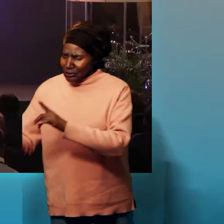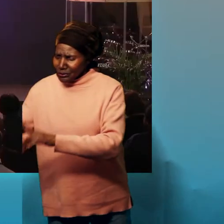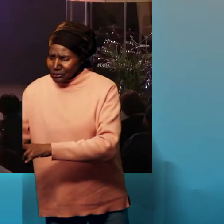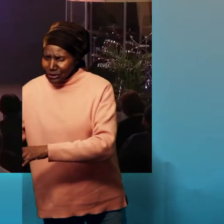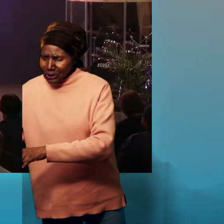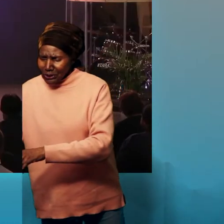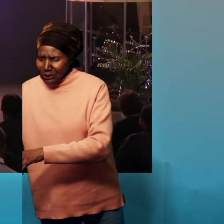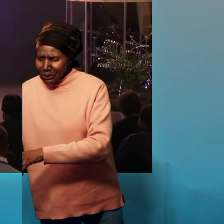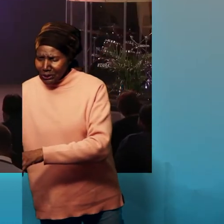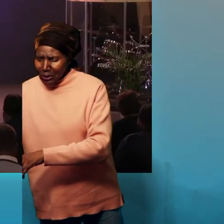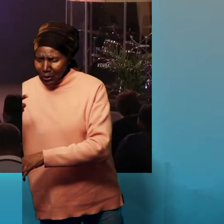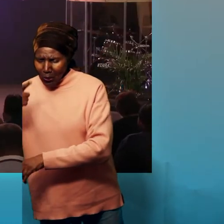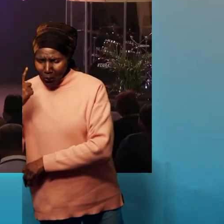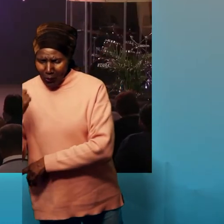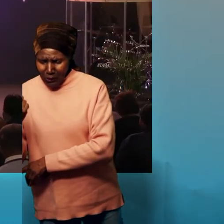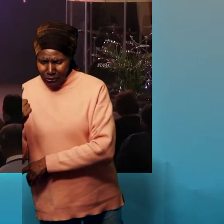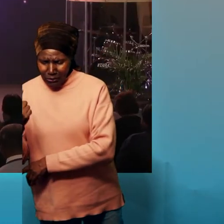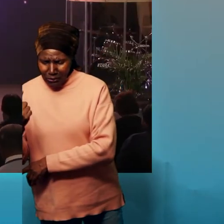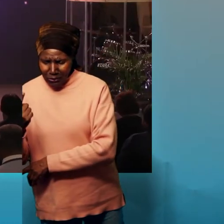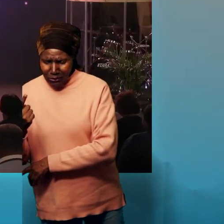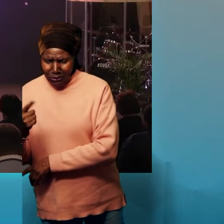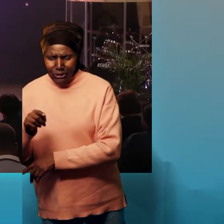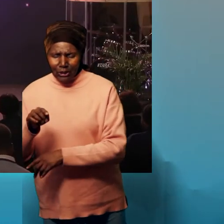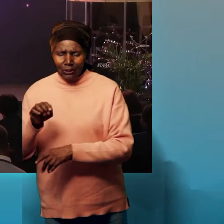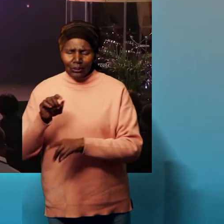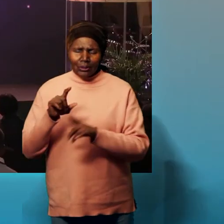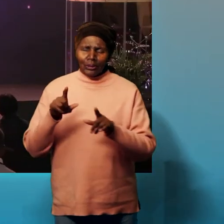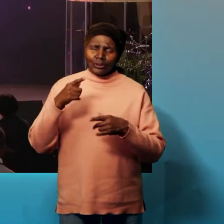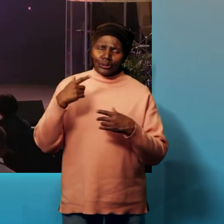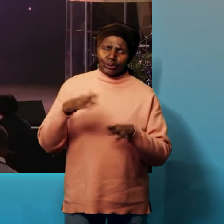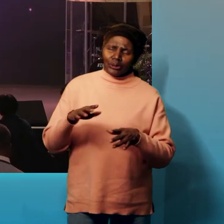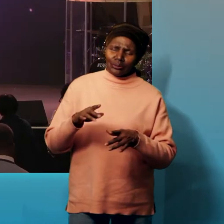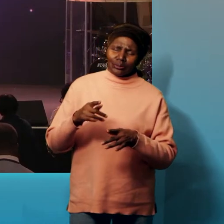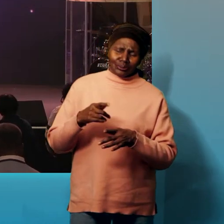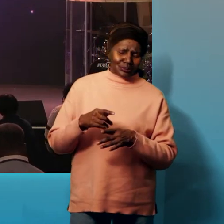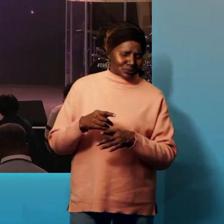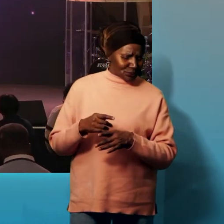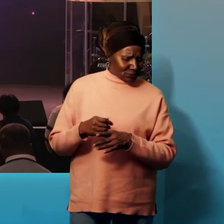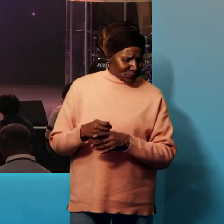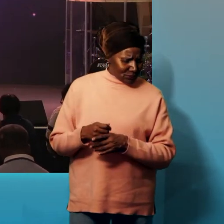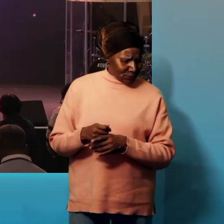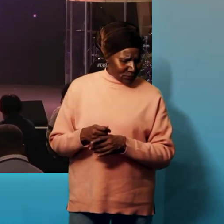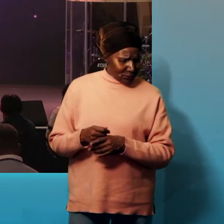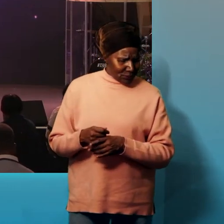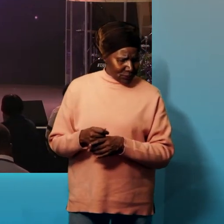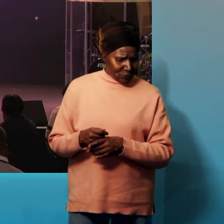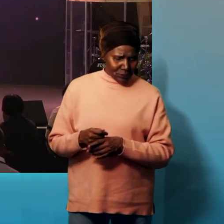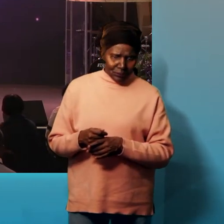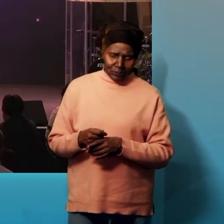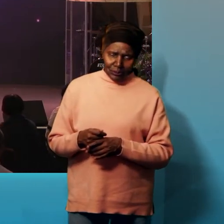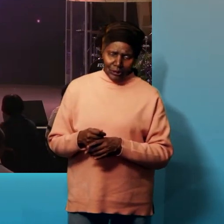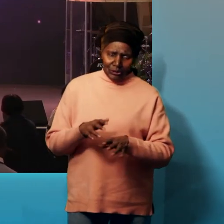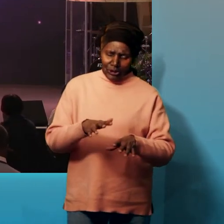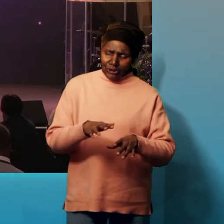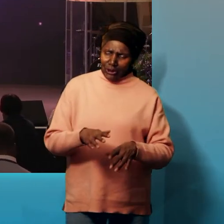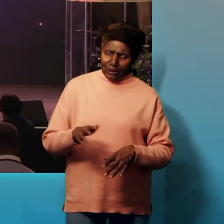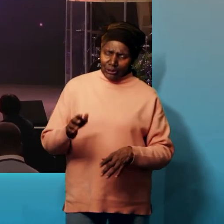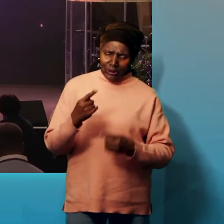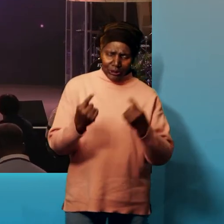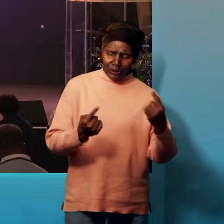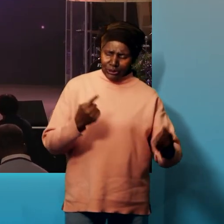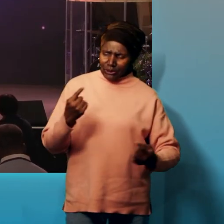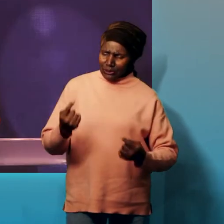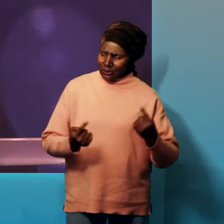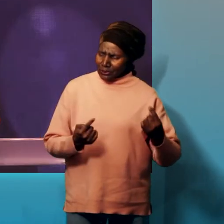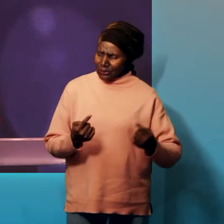can identify that you reached out for each one of us. And for that, we say thank you. We say thank you. We